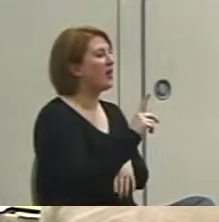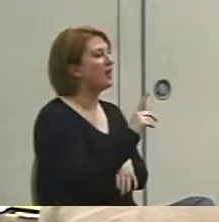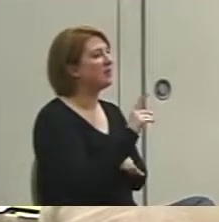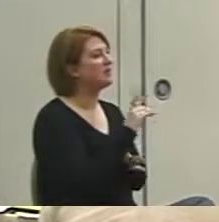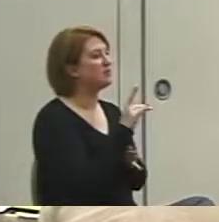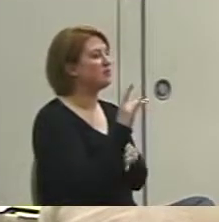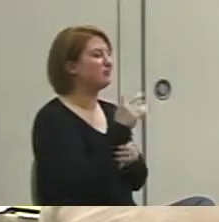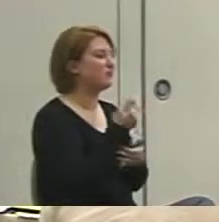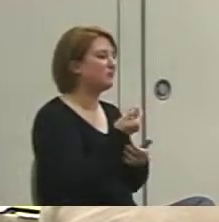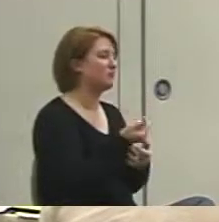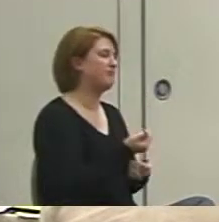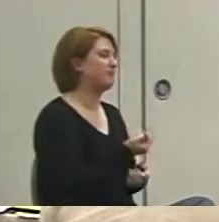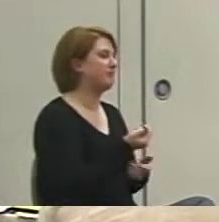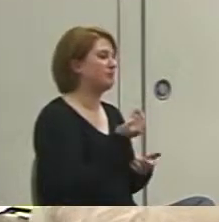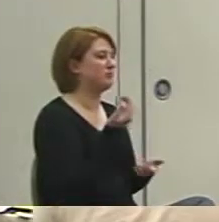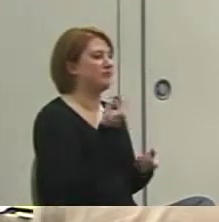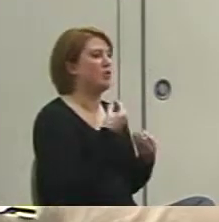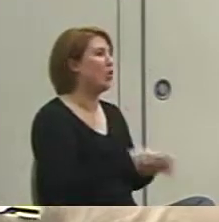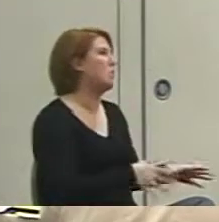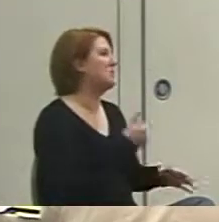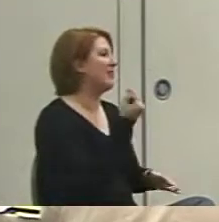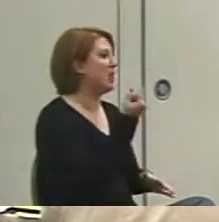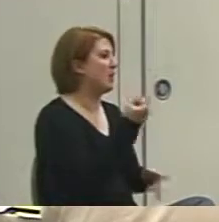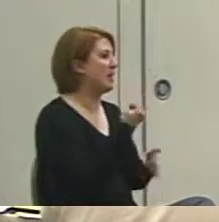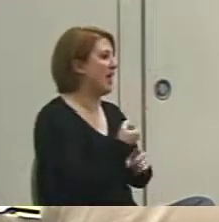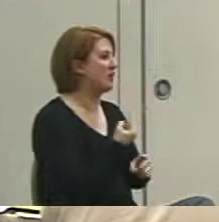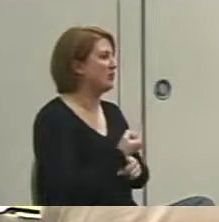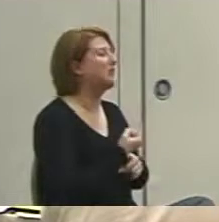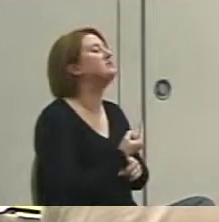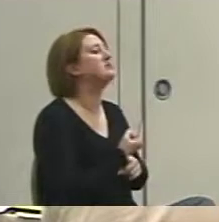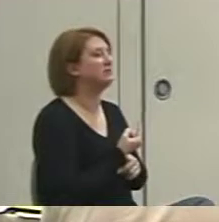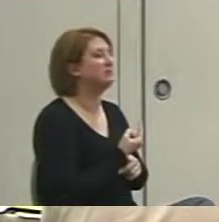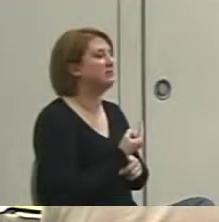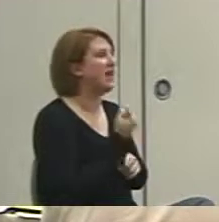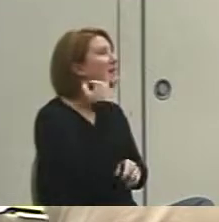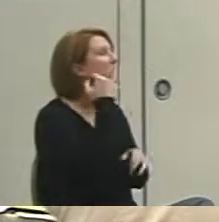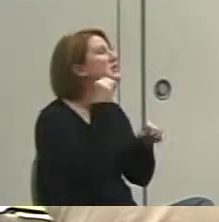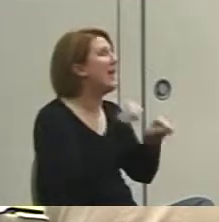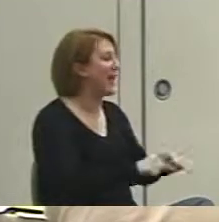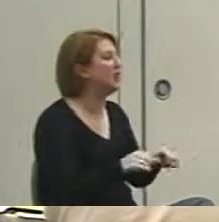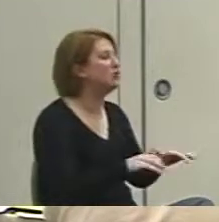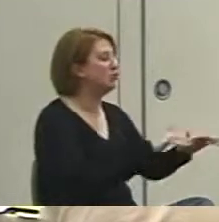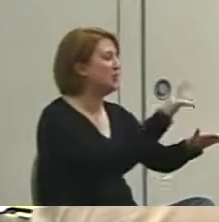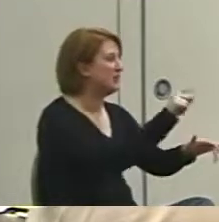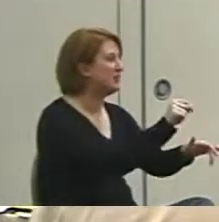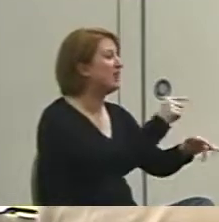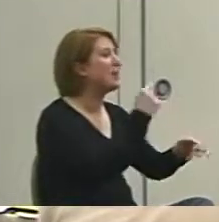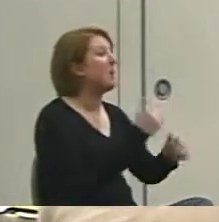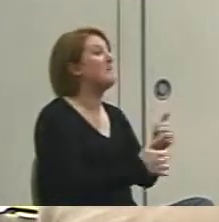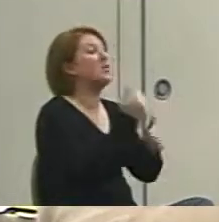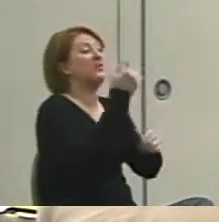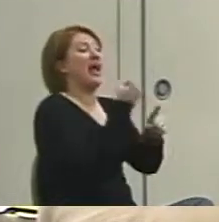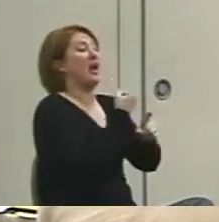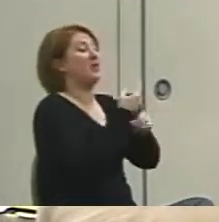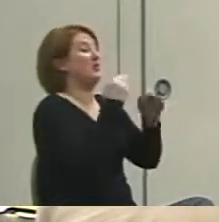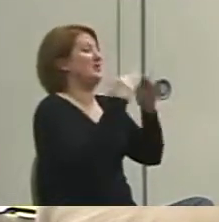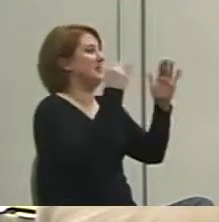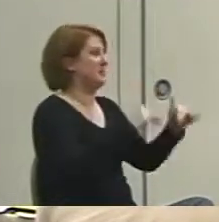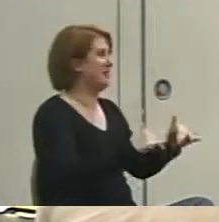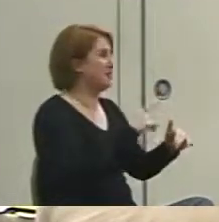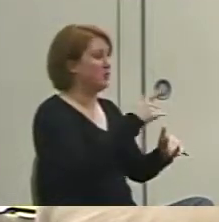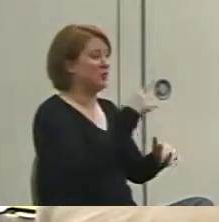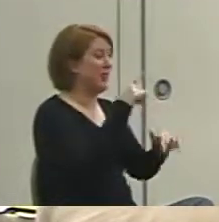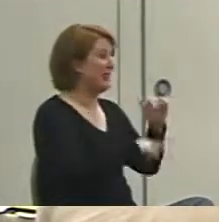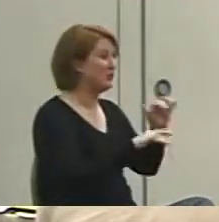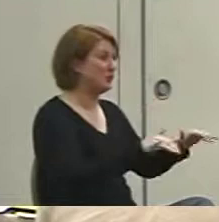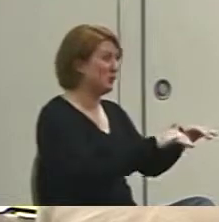is okay to lose a little bit for the sake of being able to do it. The most accurate system in the world that you can't